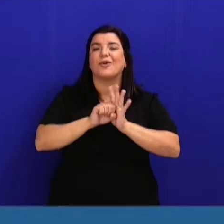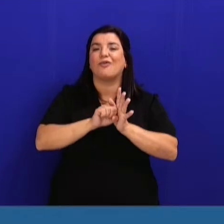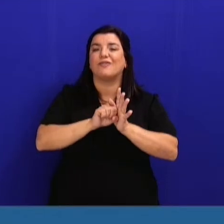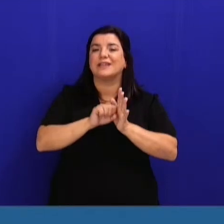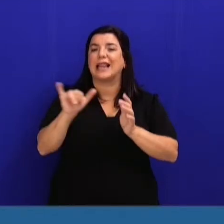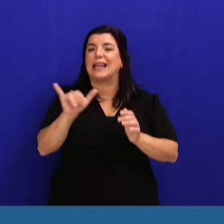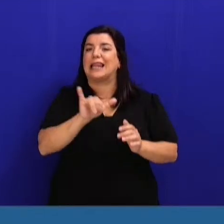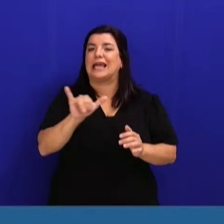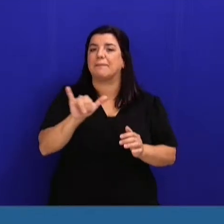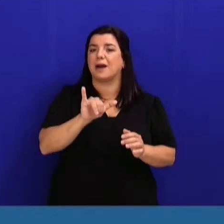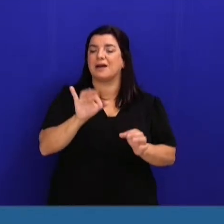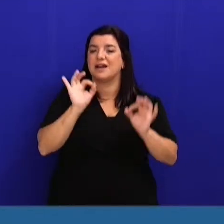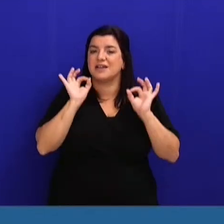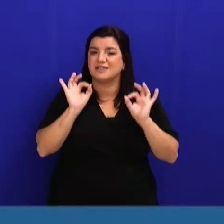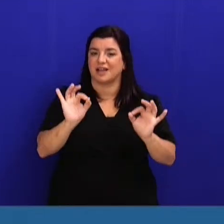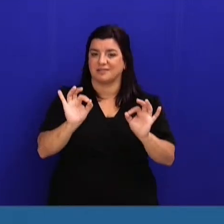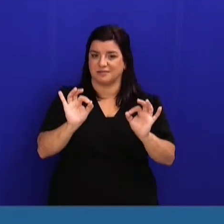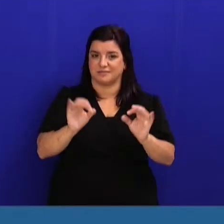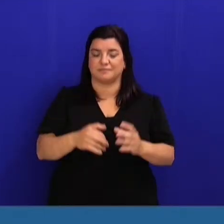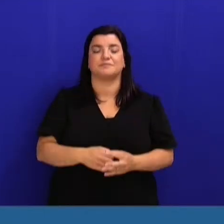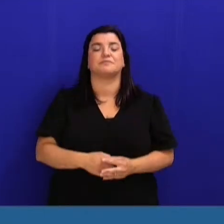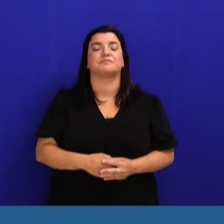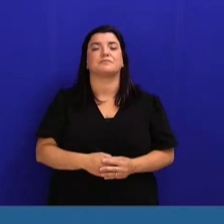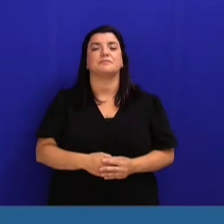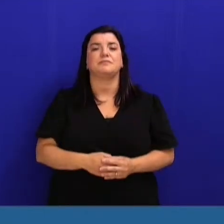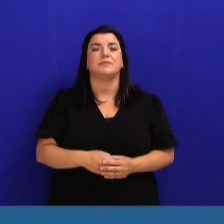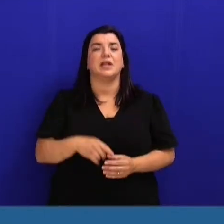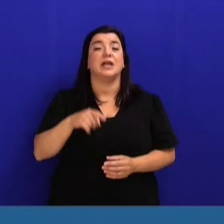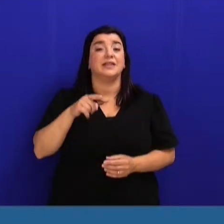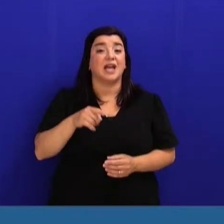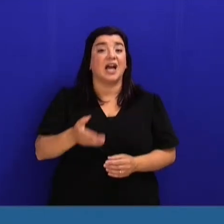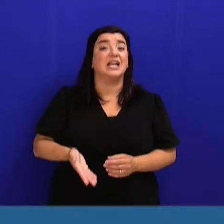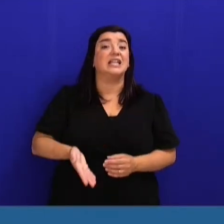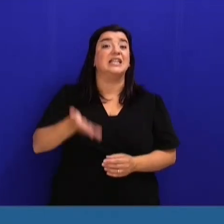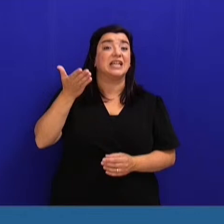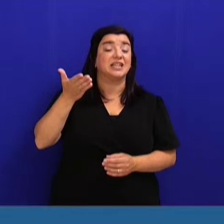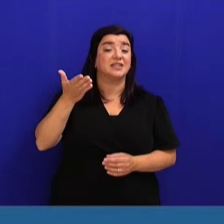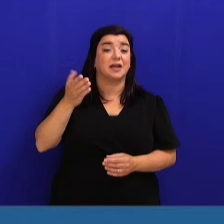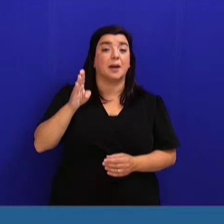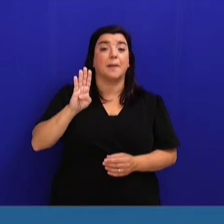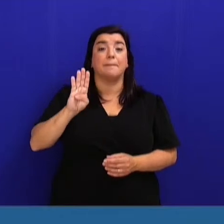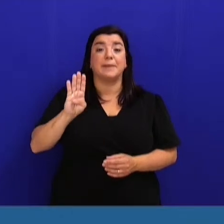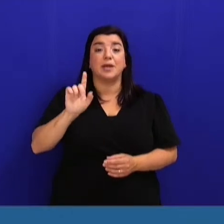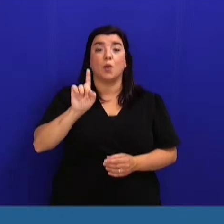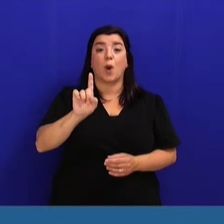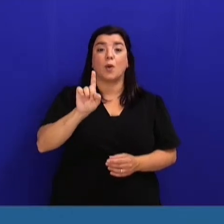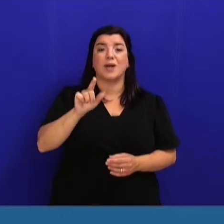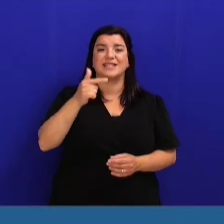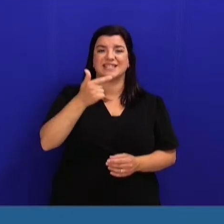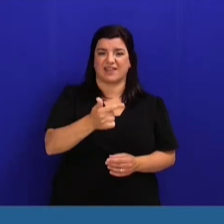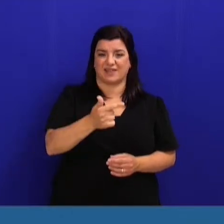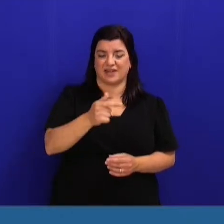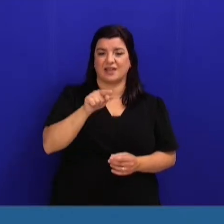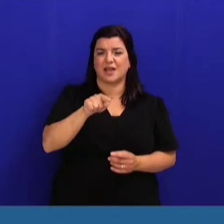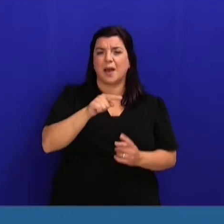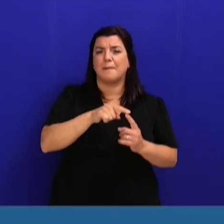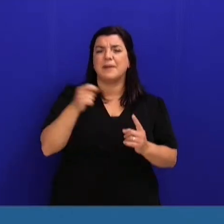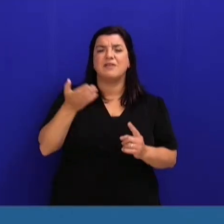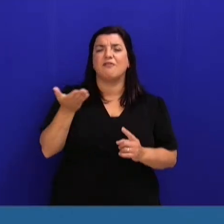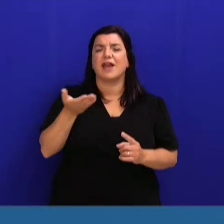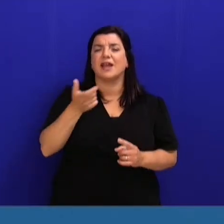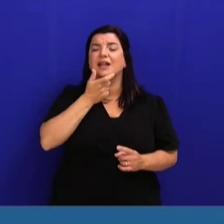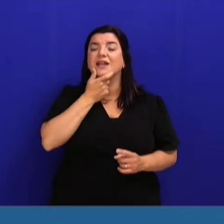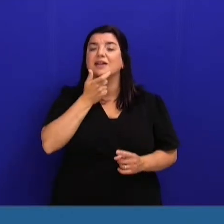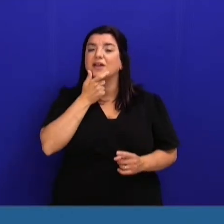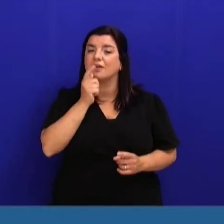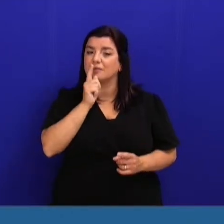mill-maġġor parti tal-varjanti kienu dak il-varjant li huwa l-B117 li oriġinna kien mill-Ingilterra l-ewwel